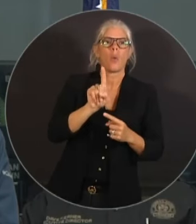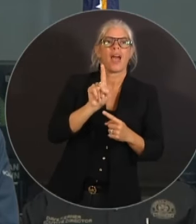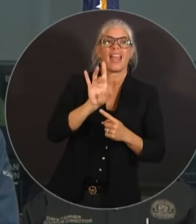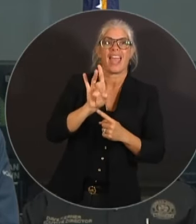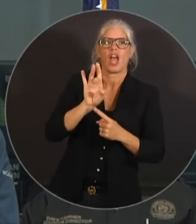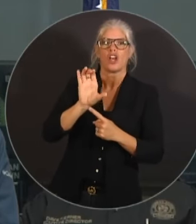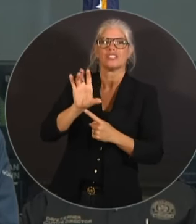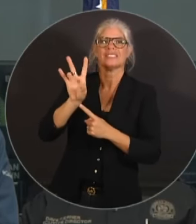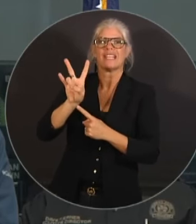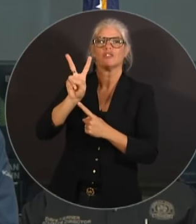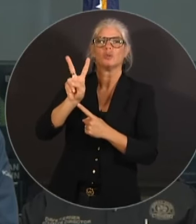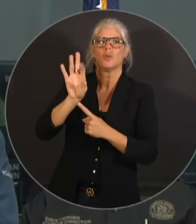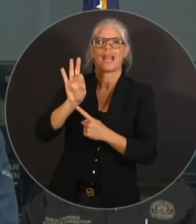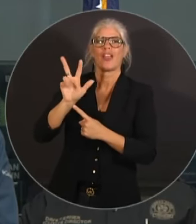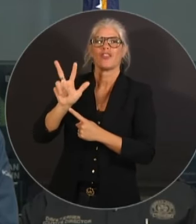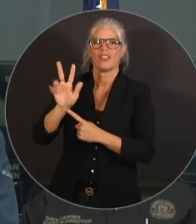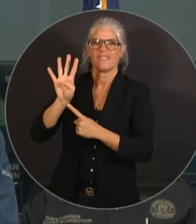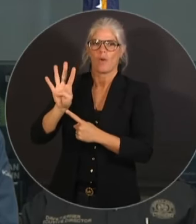800-729-3413. Again,